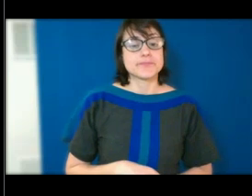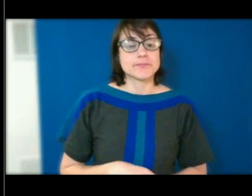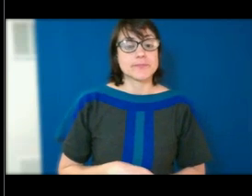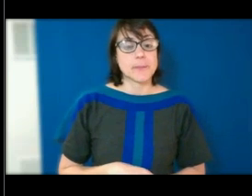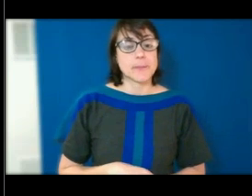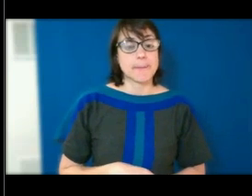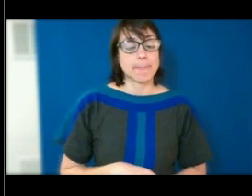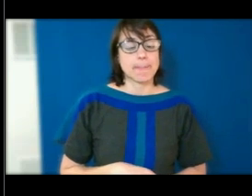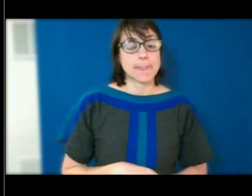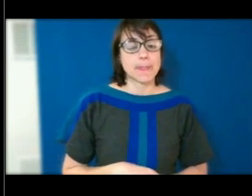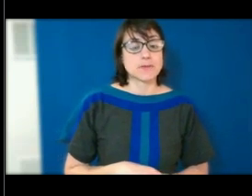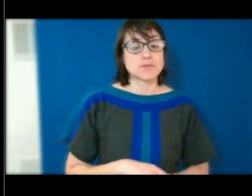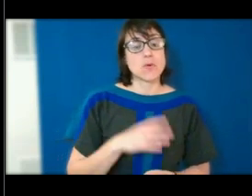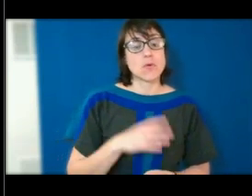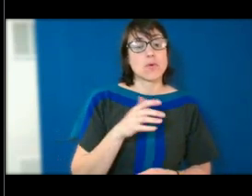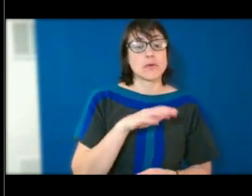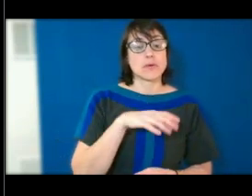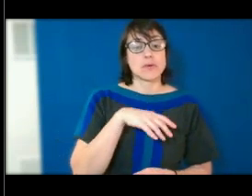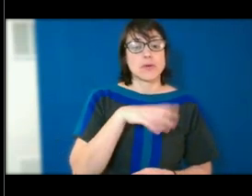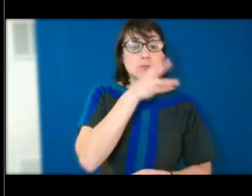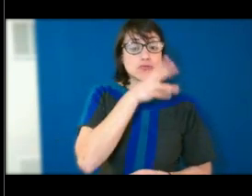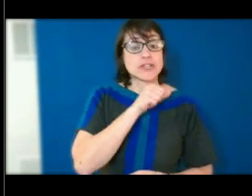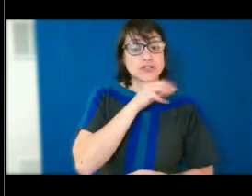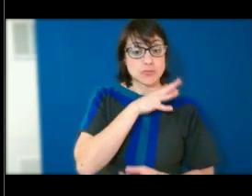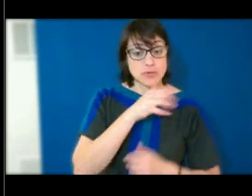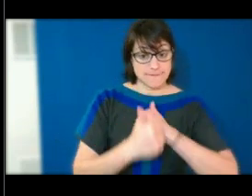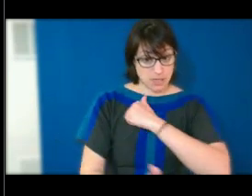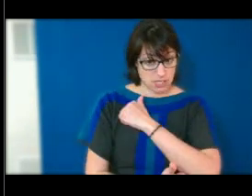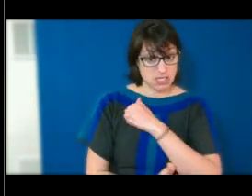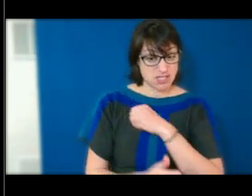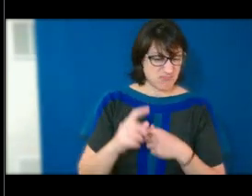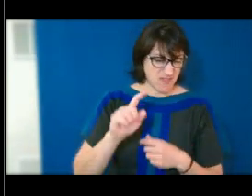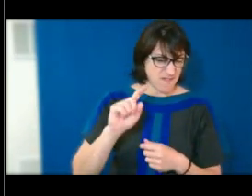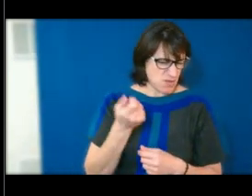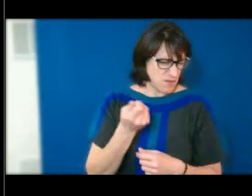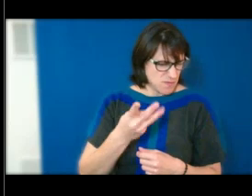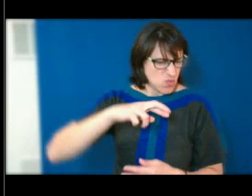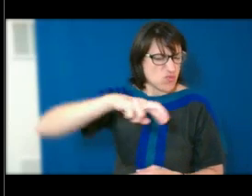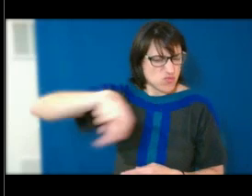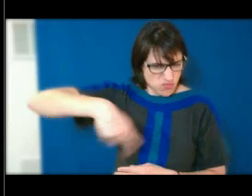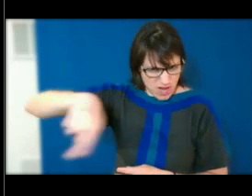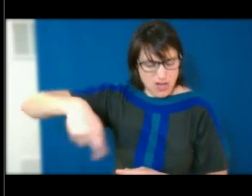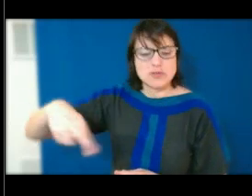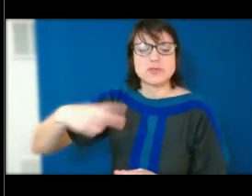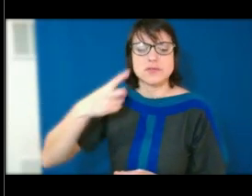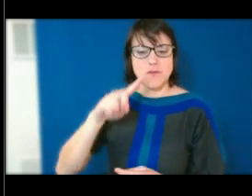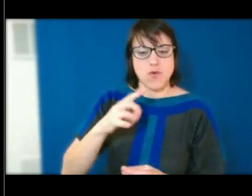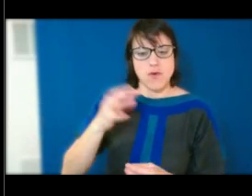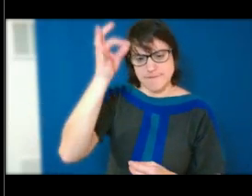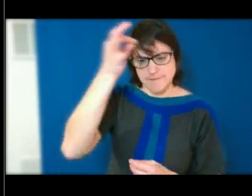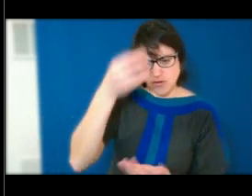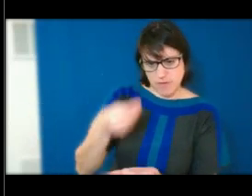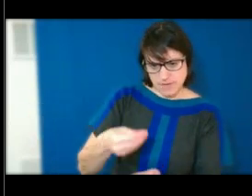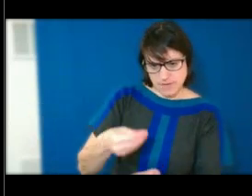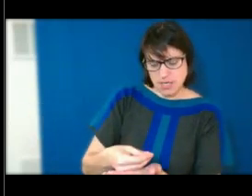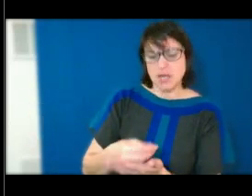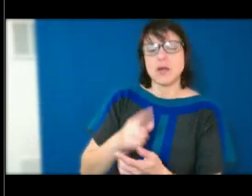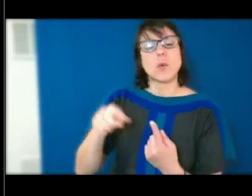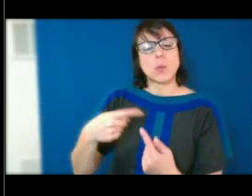provided by federal funding, looked across at the marine debris action plans, got feedback